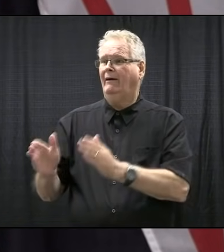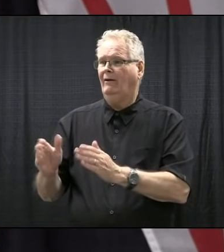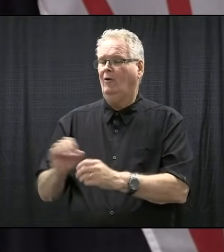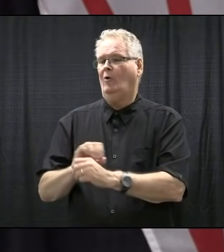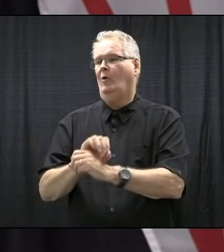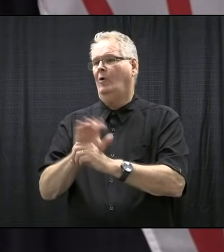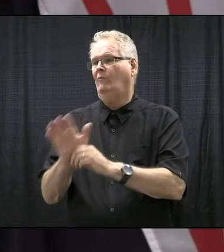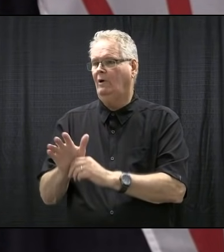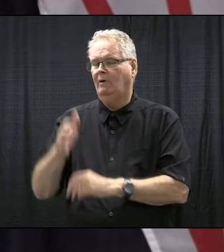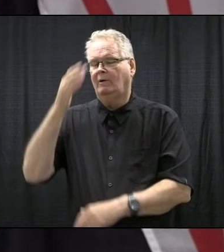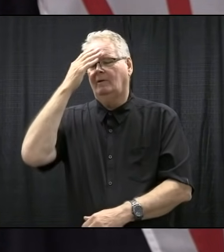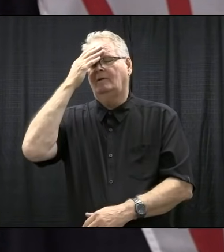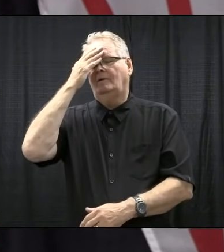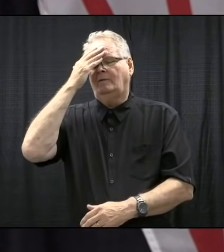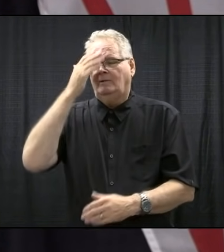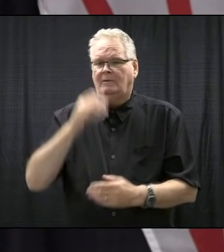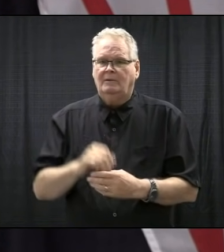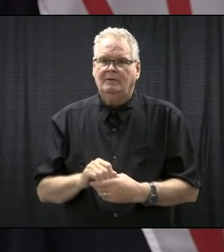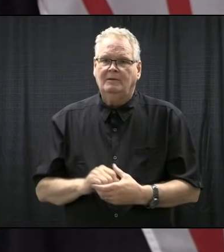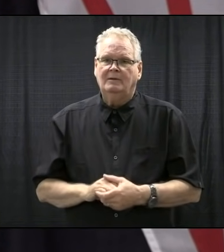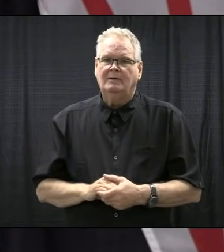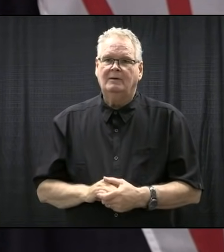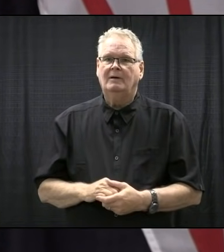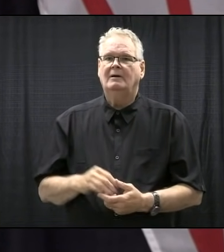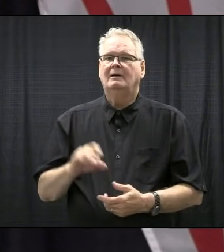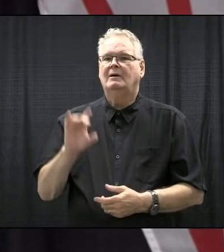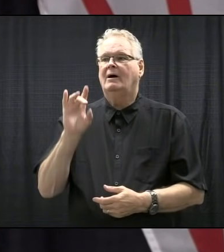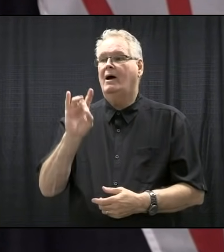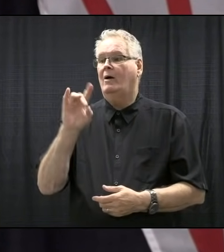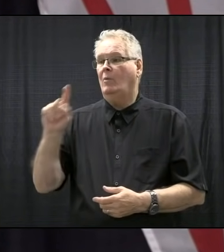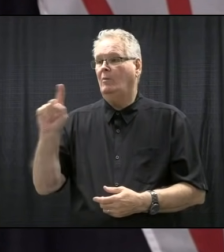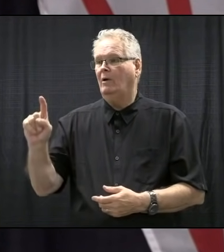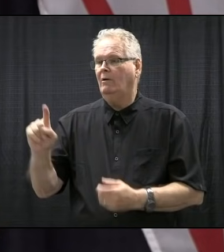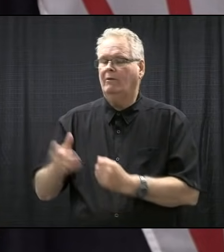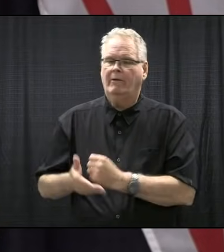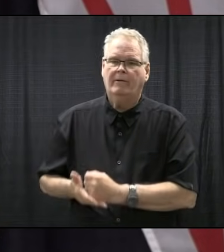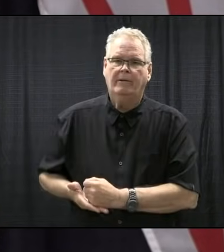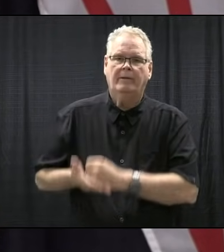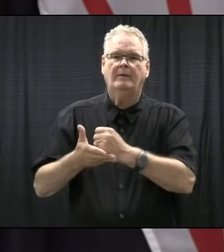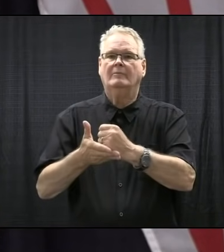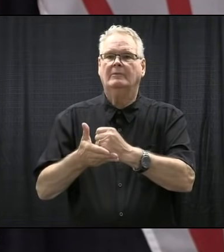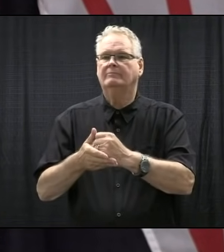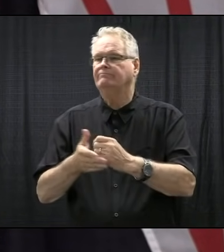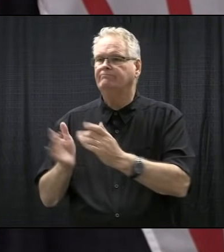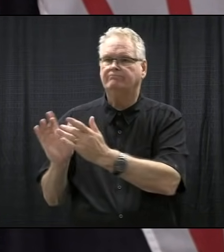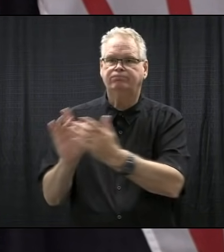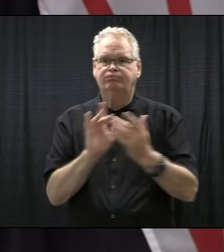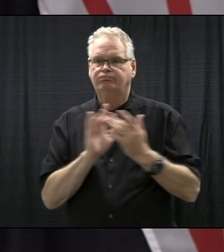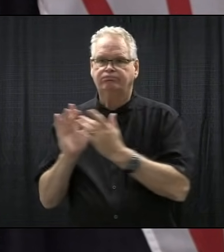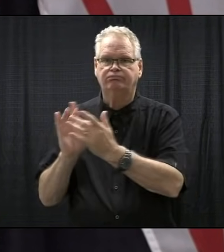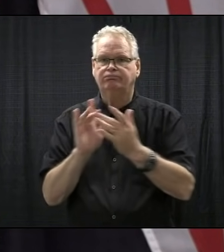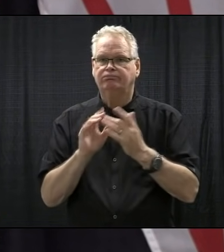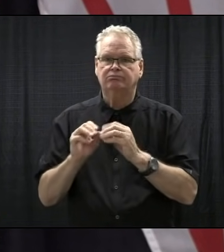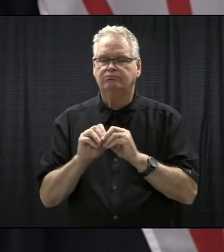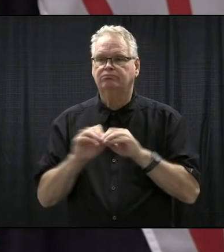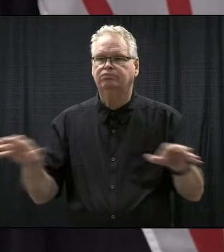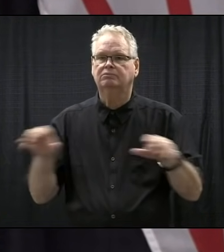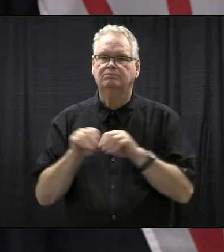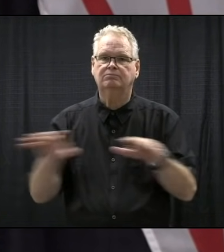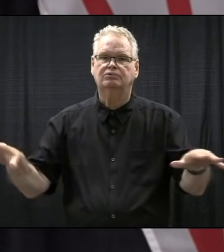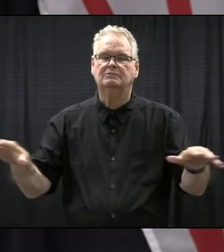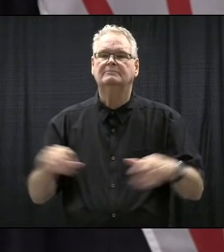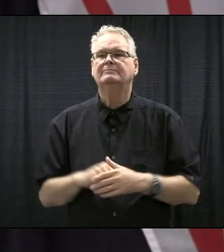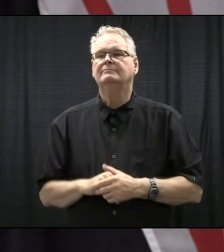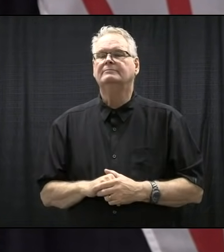information. Now, we would like, however, to focus a little more on its original purpose, which was to